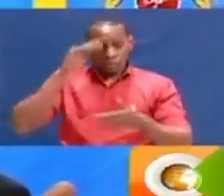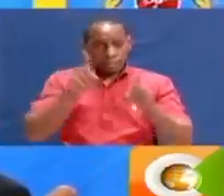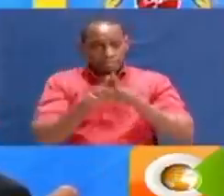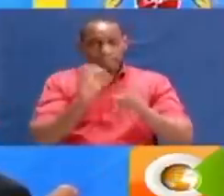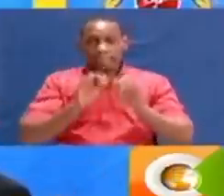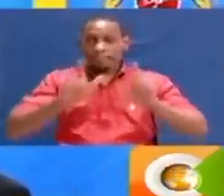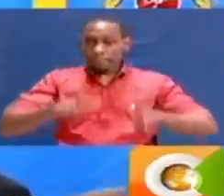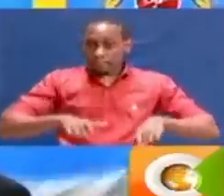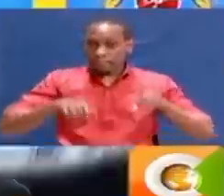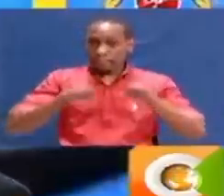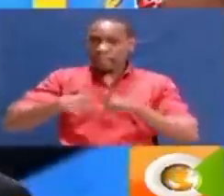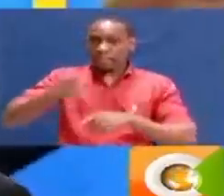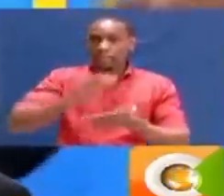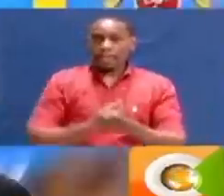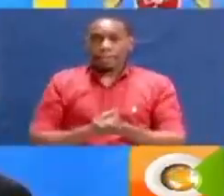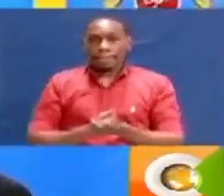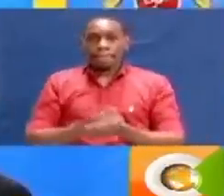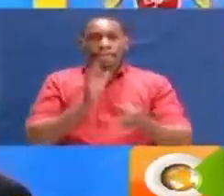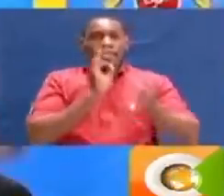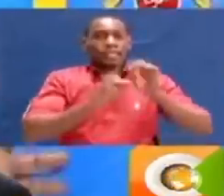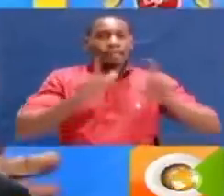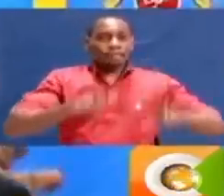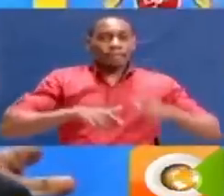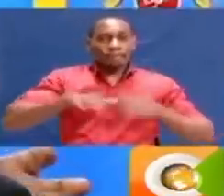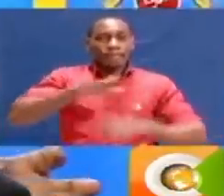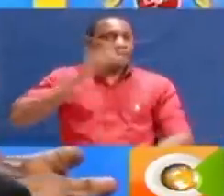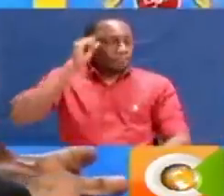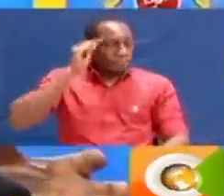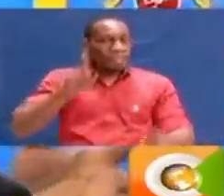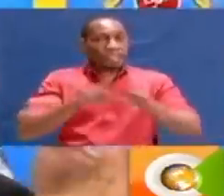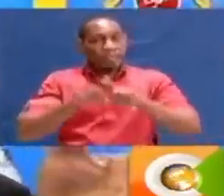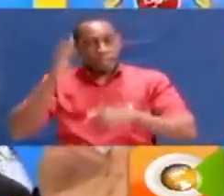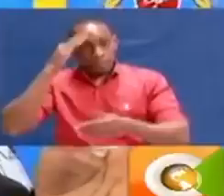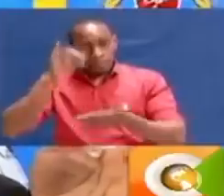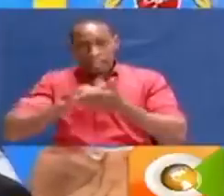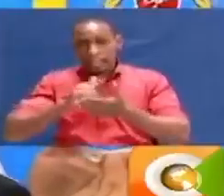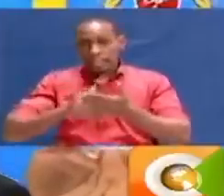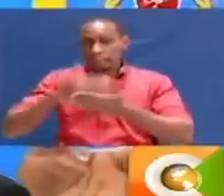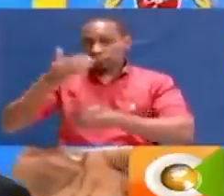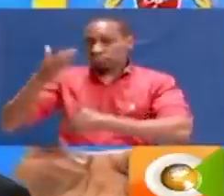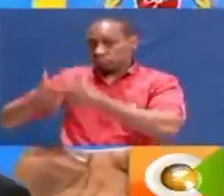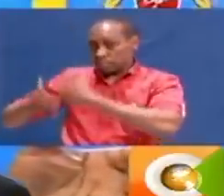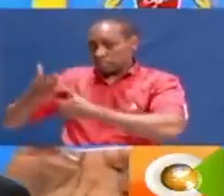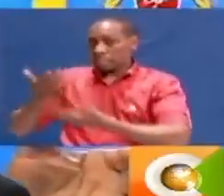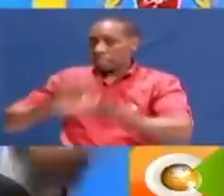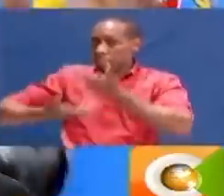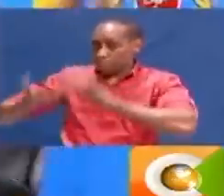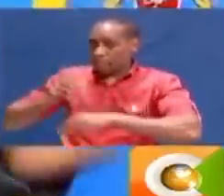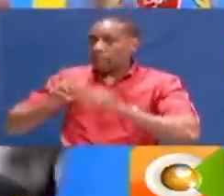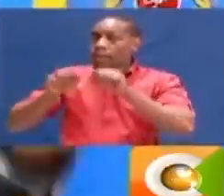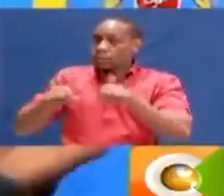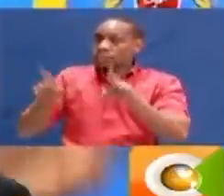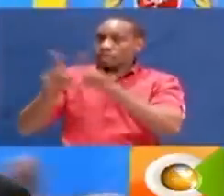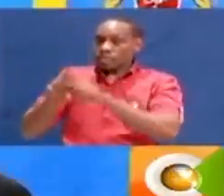in Mvita, you know that the next person you are talking to could very well be